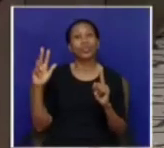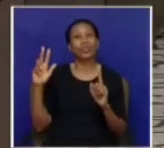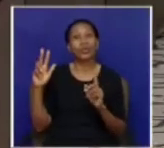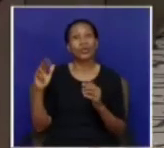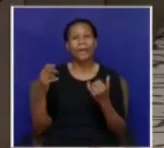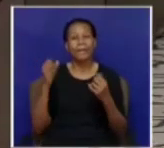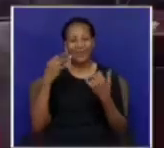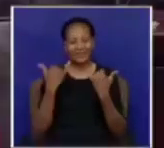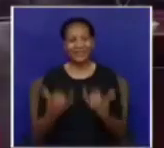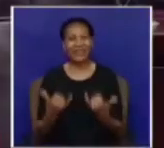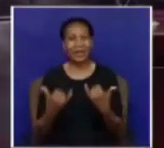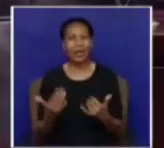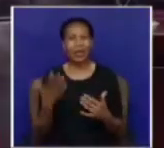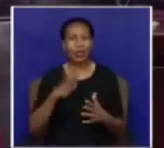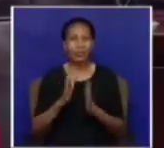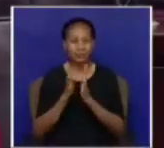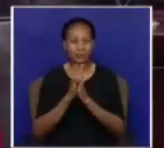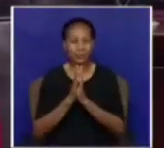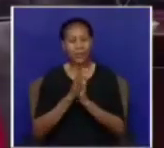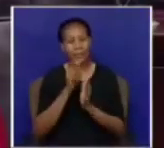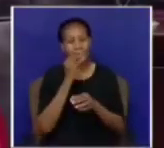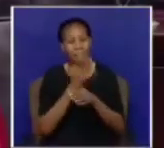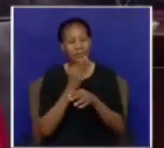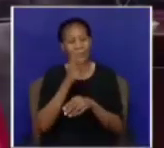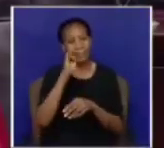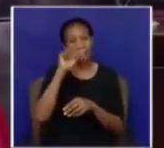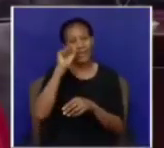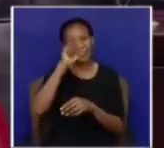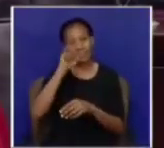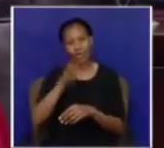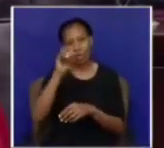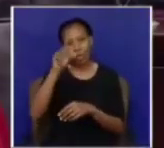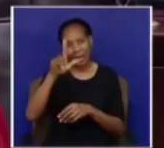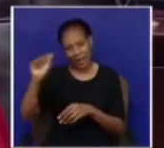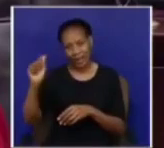now ask Mr. Majola to step forward, please?